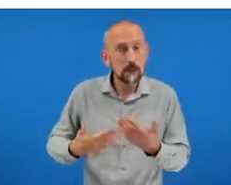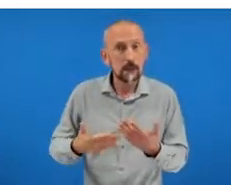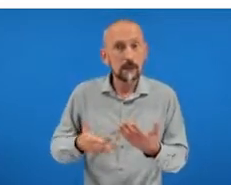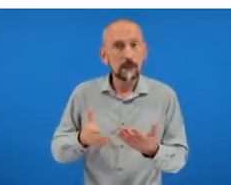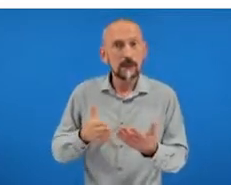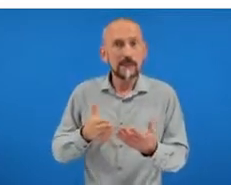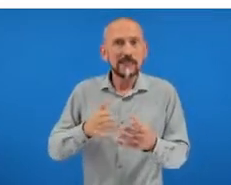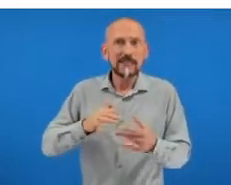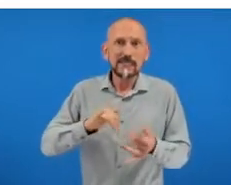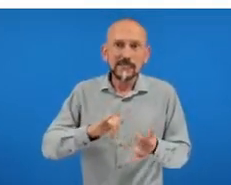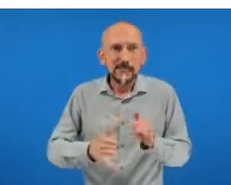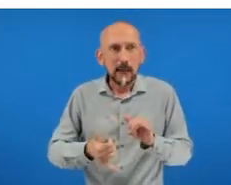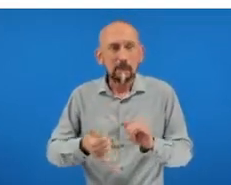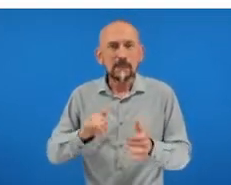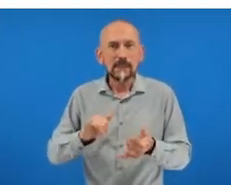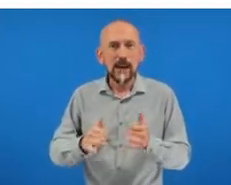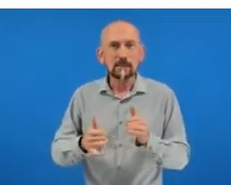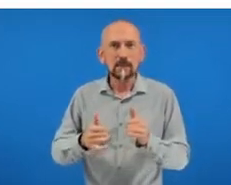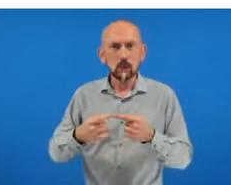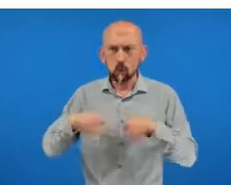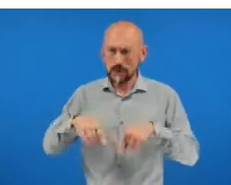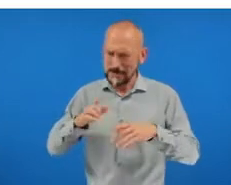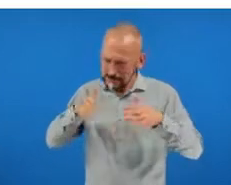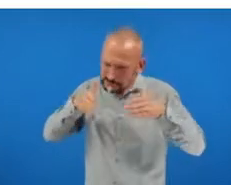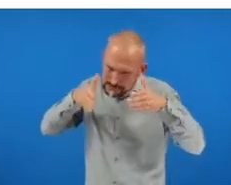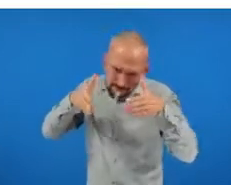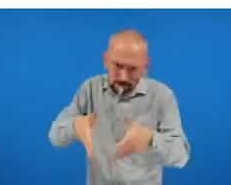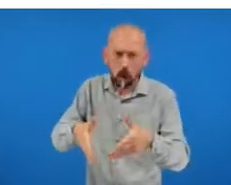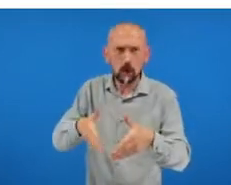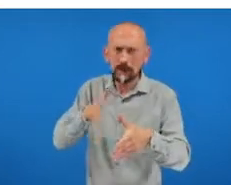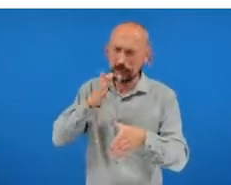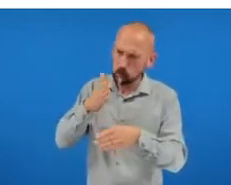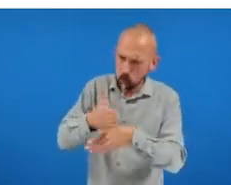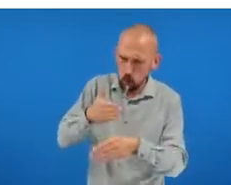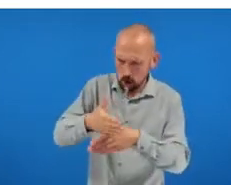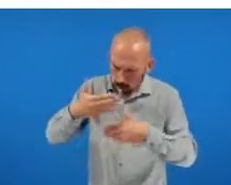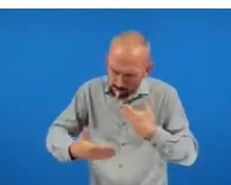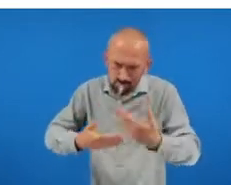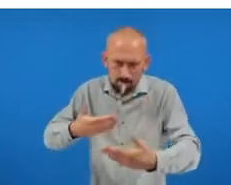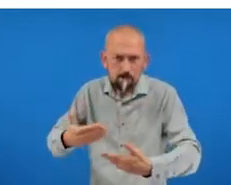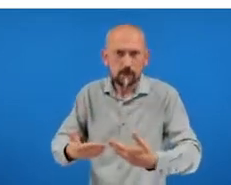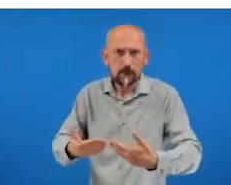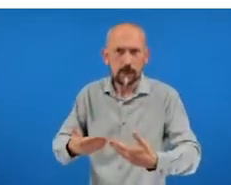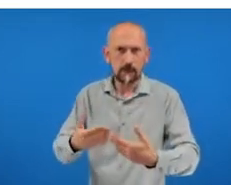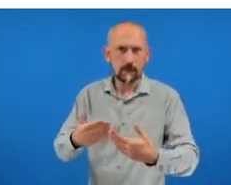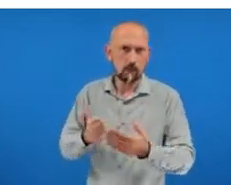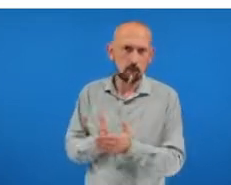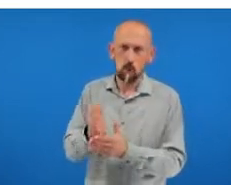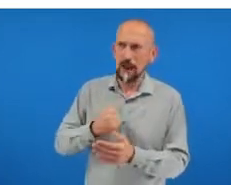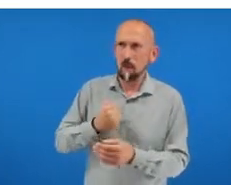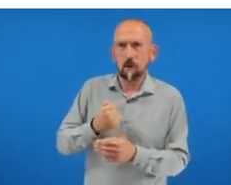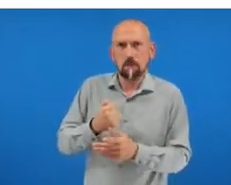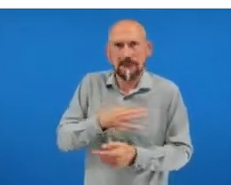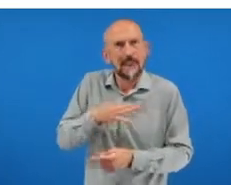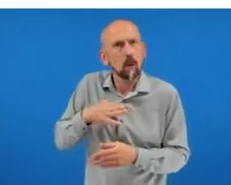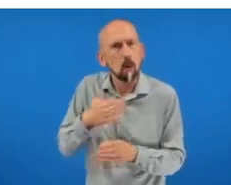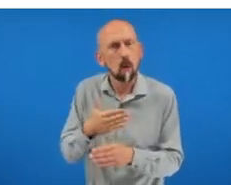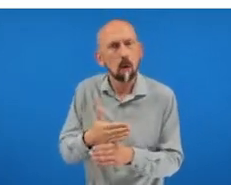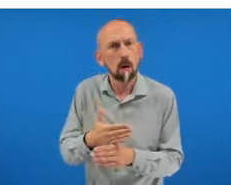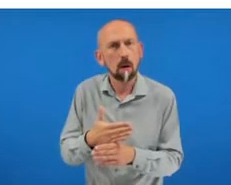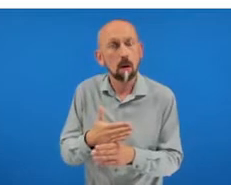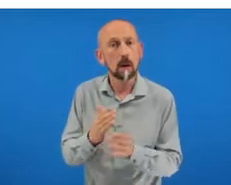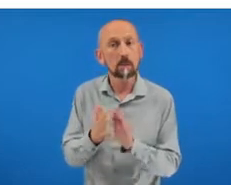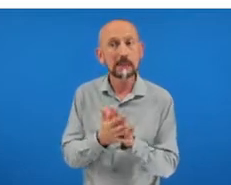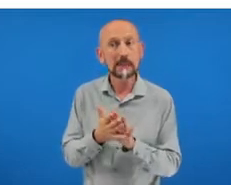a focus what we're doing all of the time in our roles as practitioners, that we maybe don't have